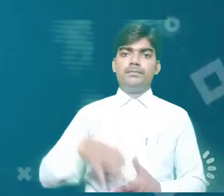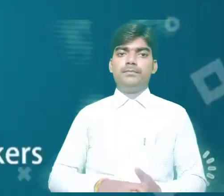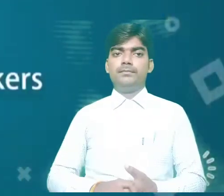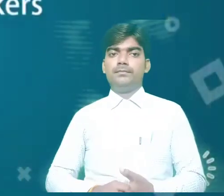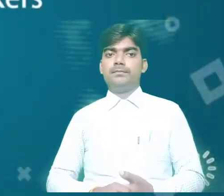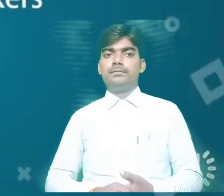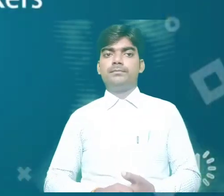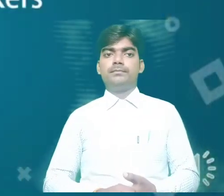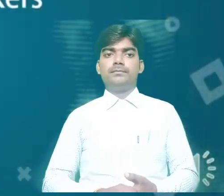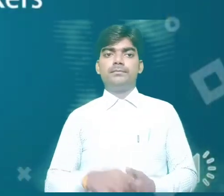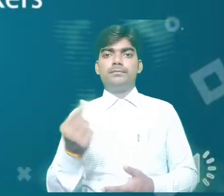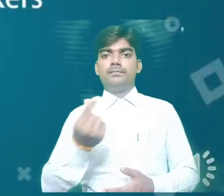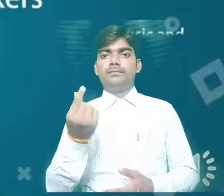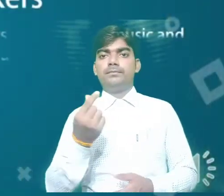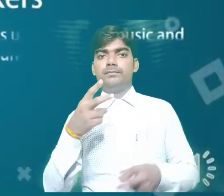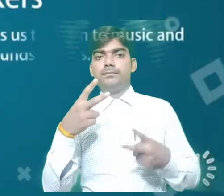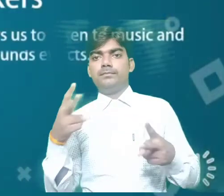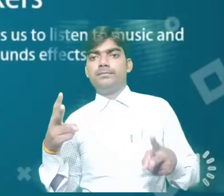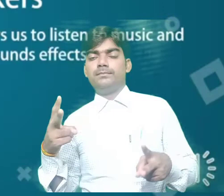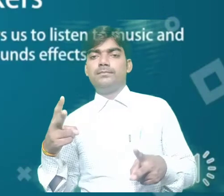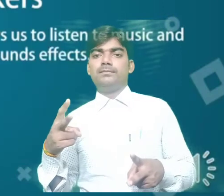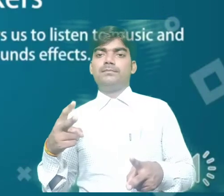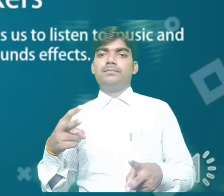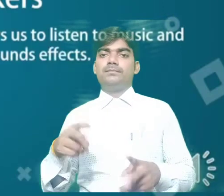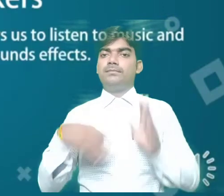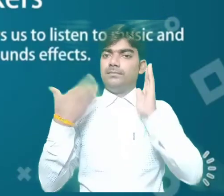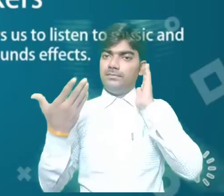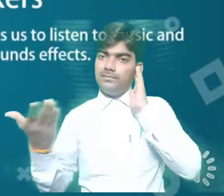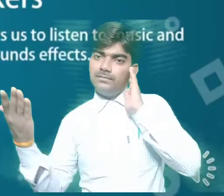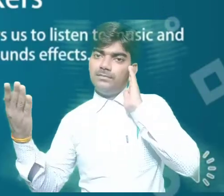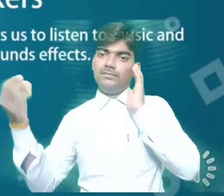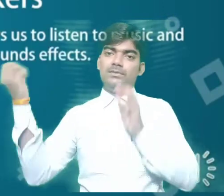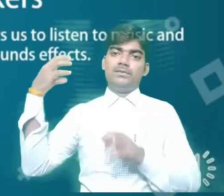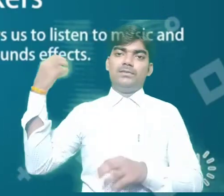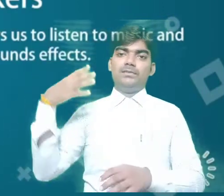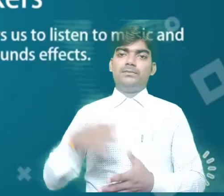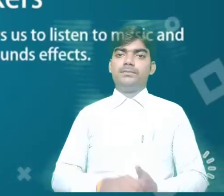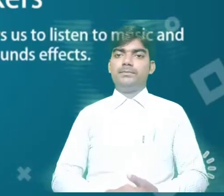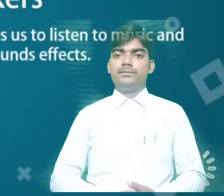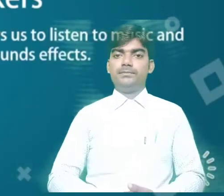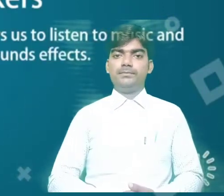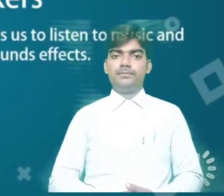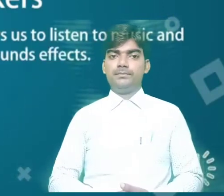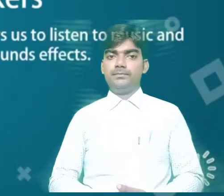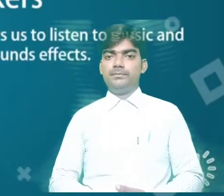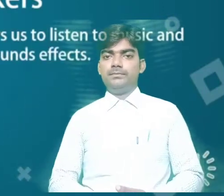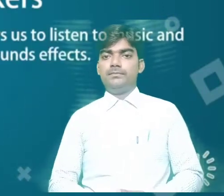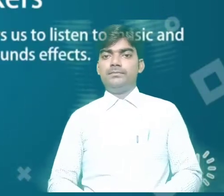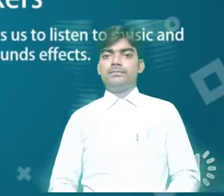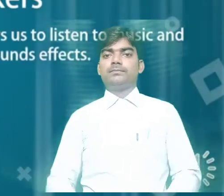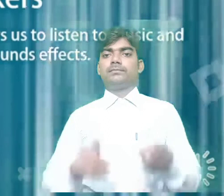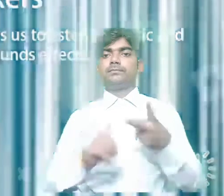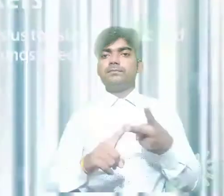Speakers. Speakers helps us to listen to recorded sound, music and speech, etc. on a computer